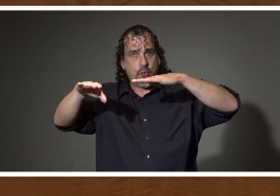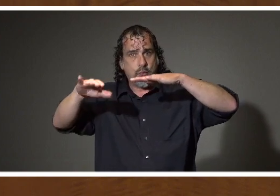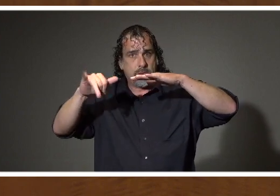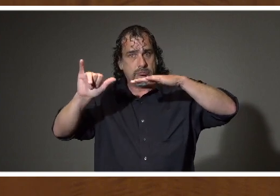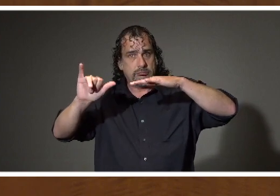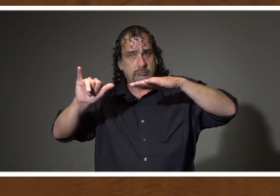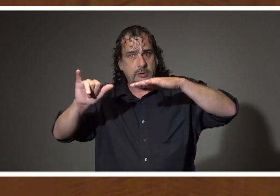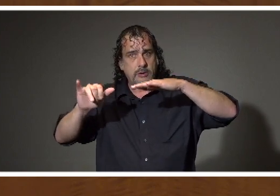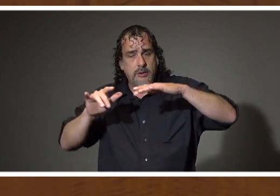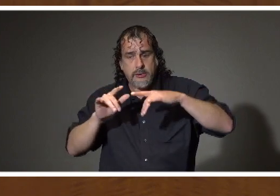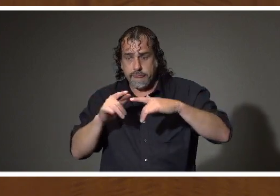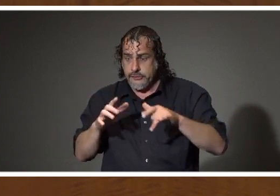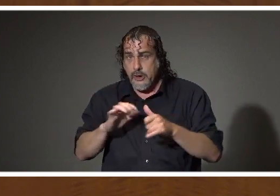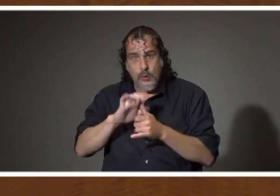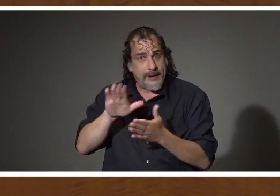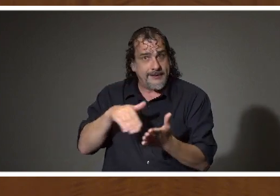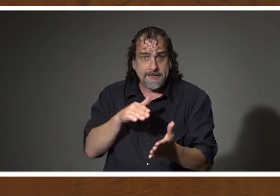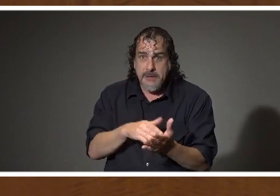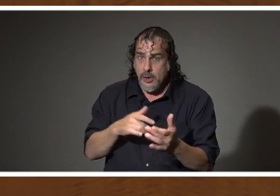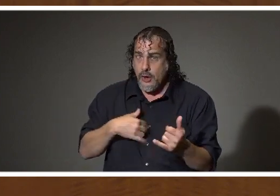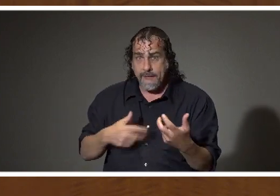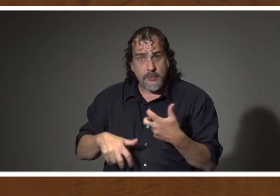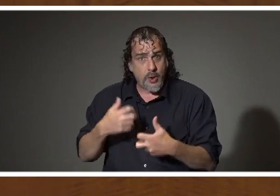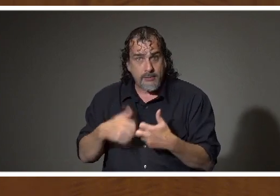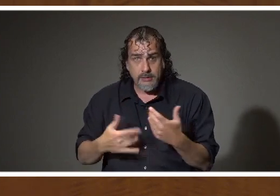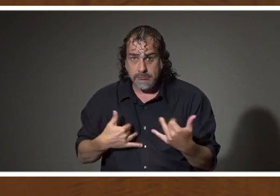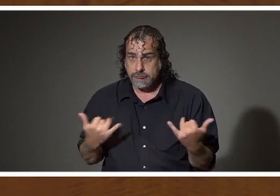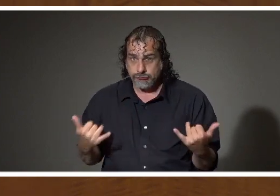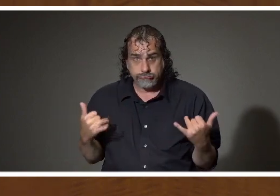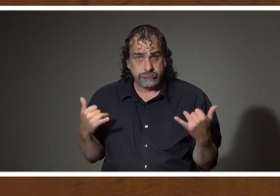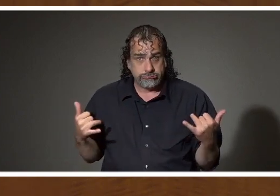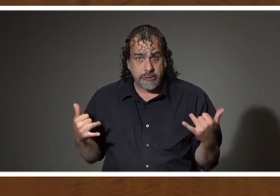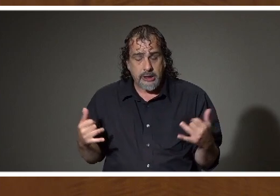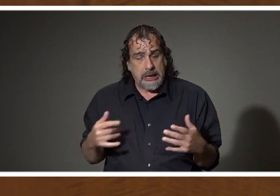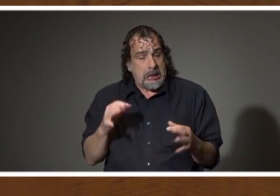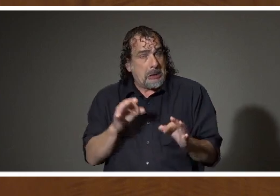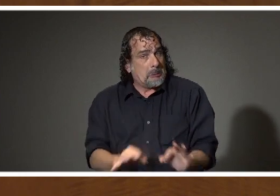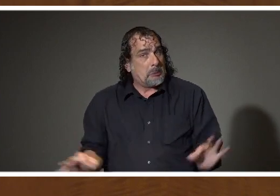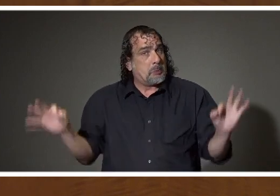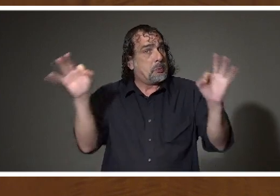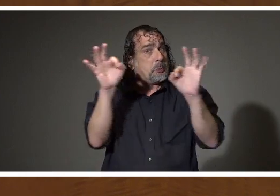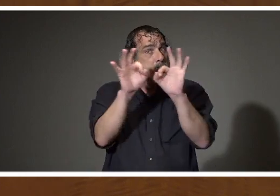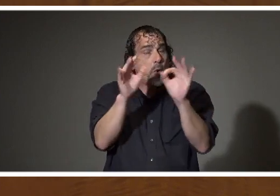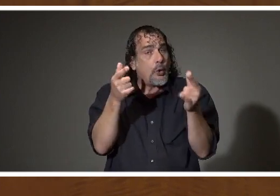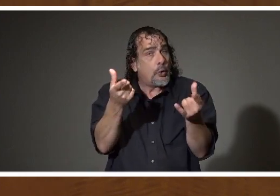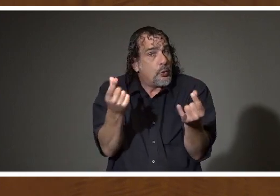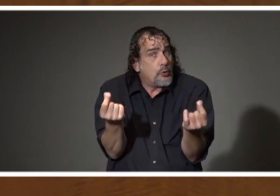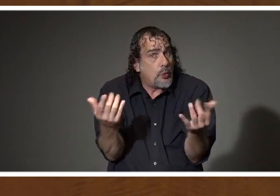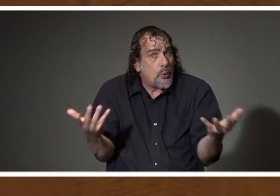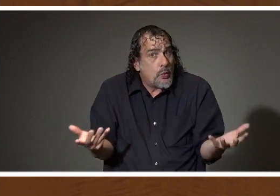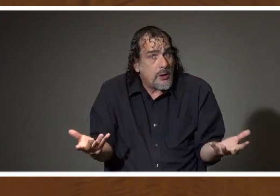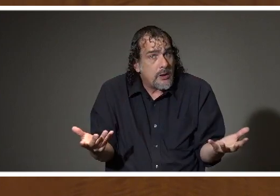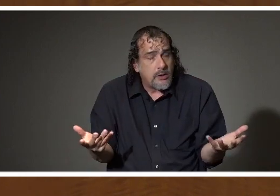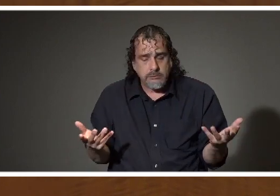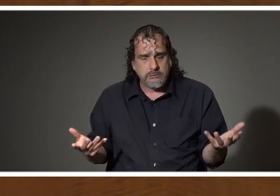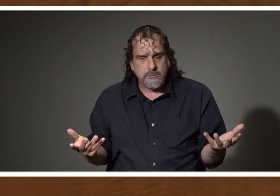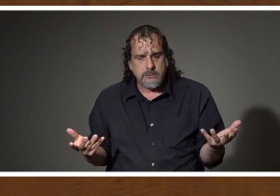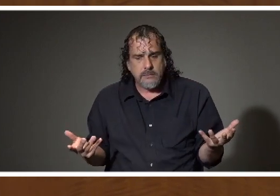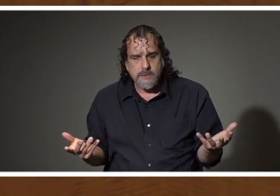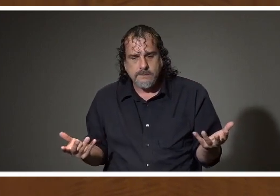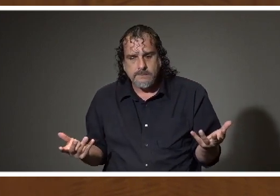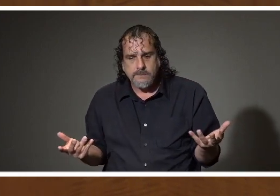still in the eye of the storm. And the most important thing that every Mississippian can do is